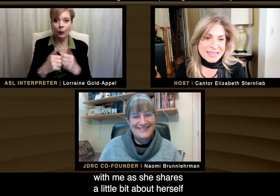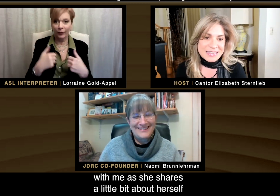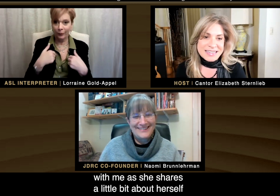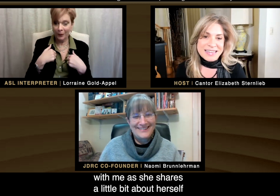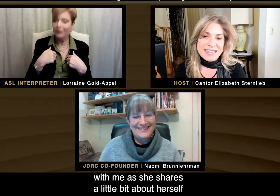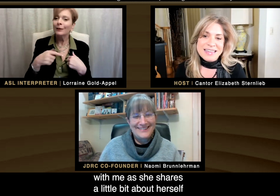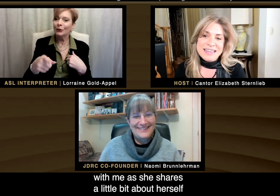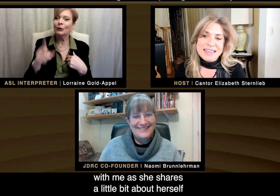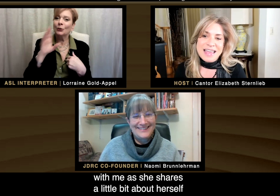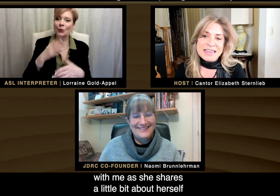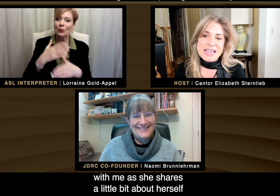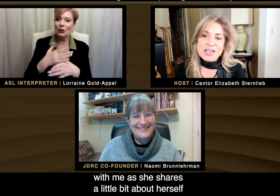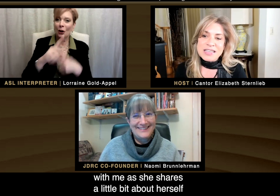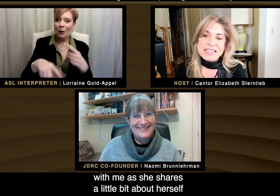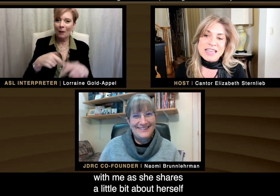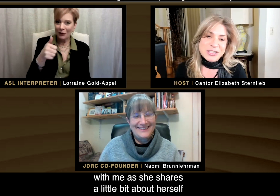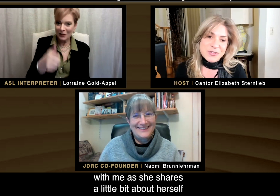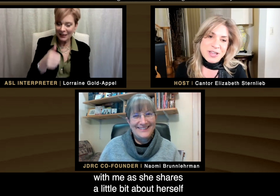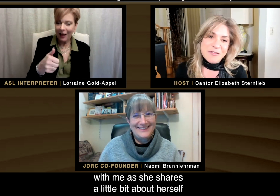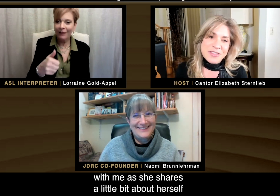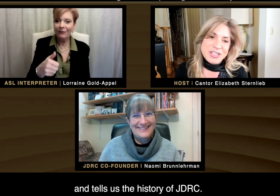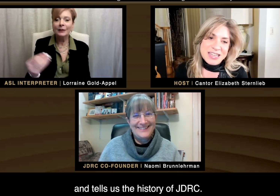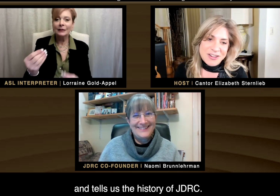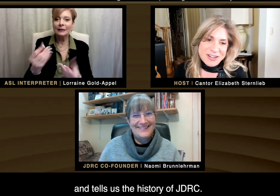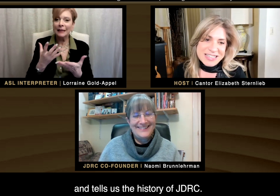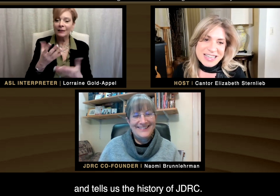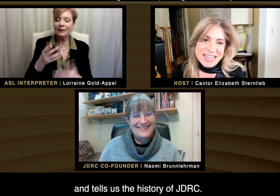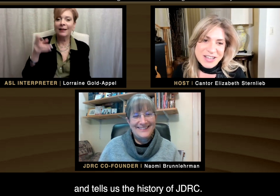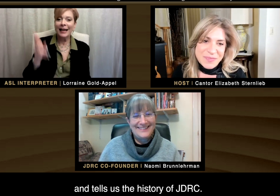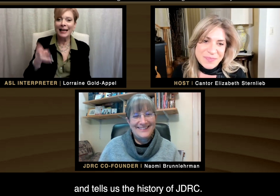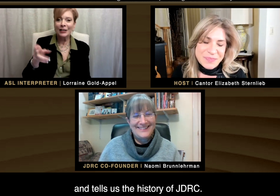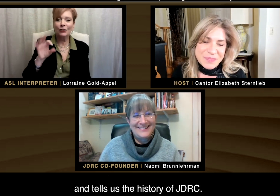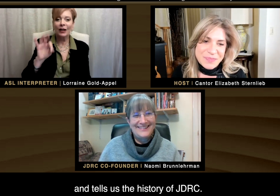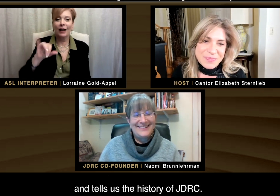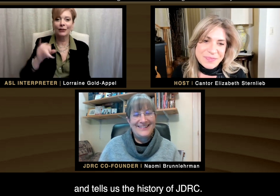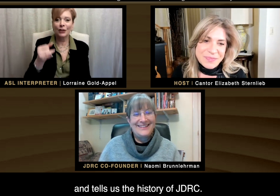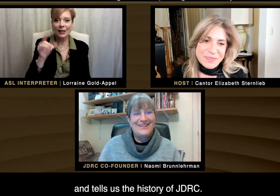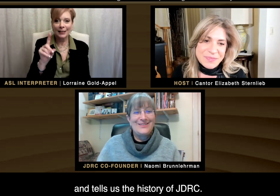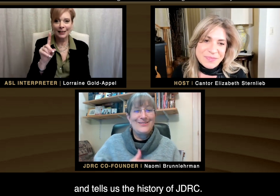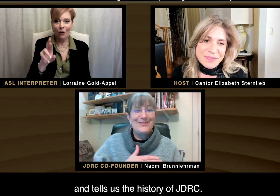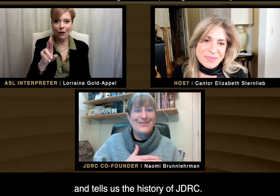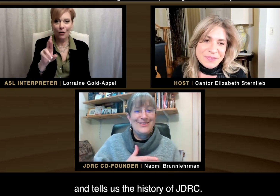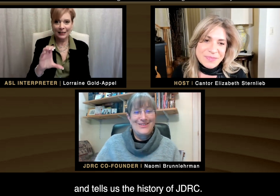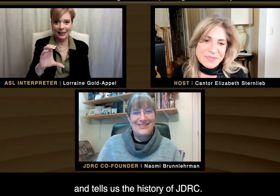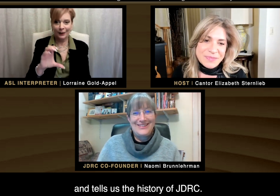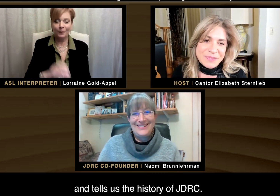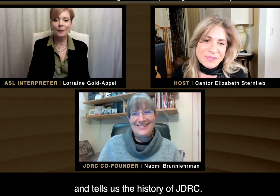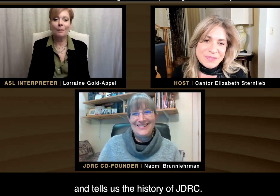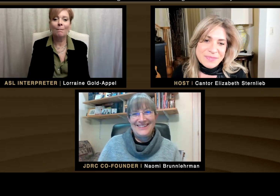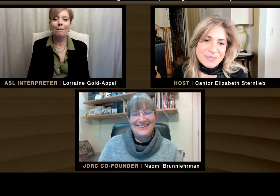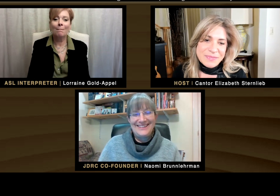herself and tells us the history of the JDRC.